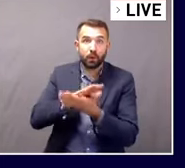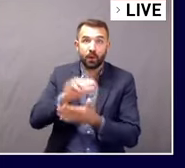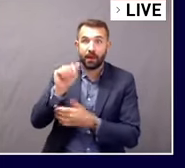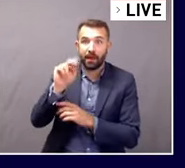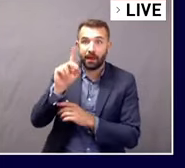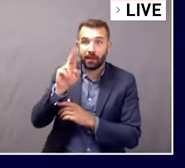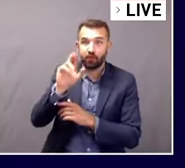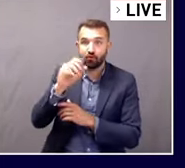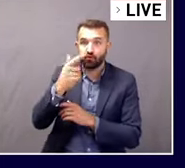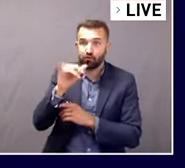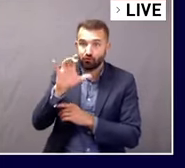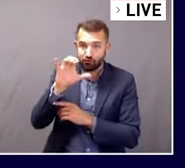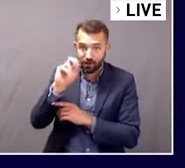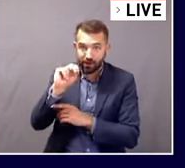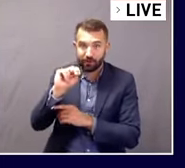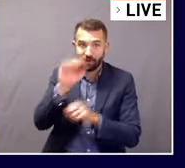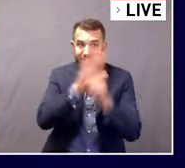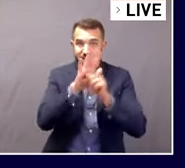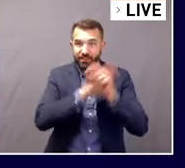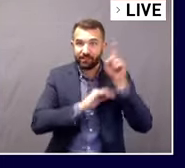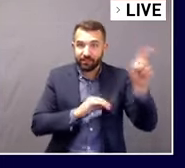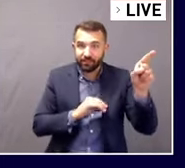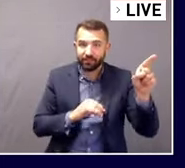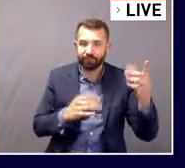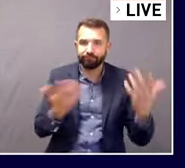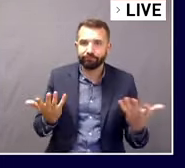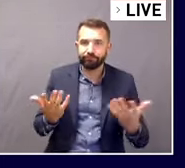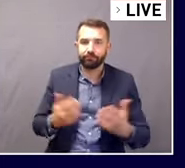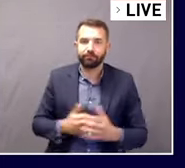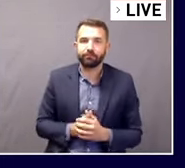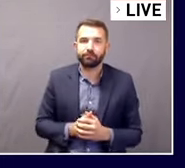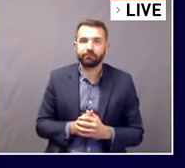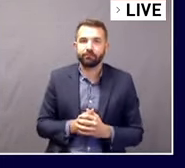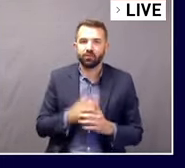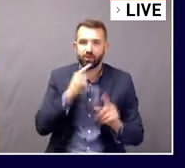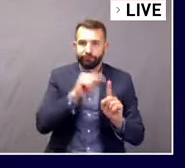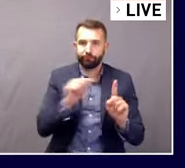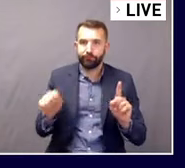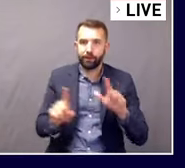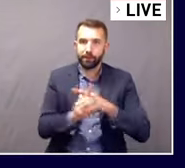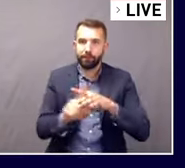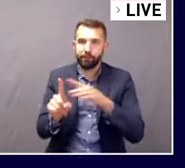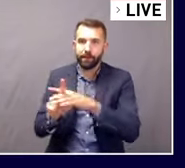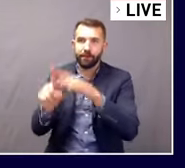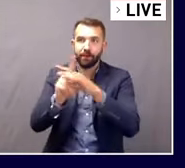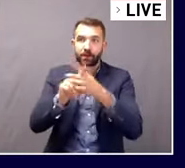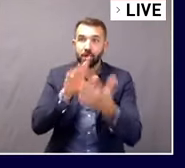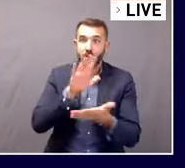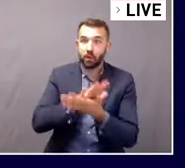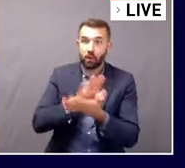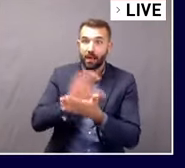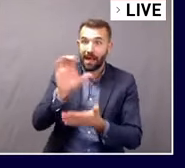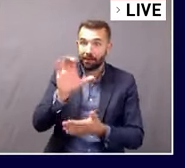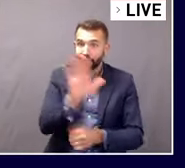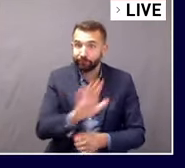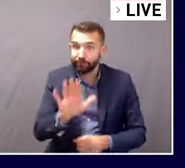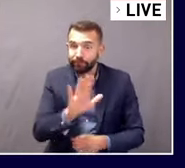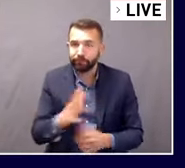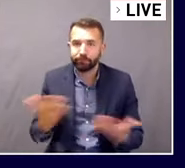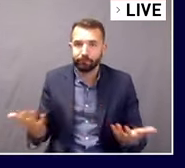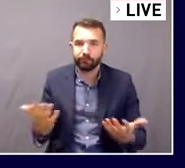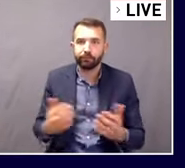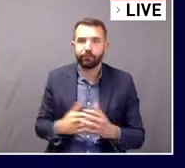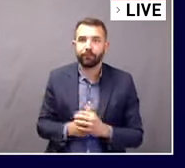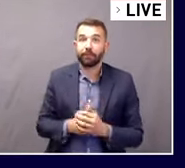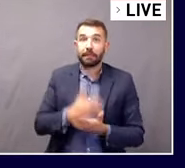County. Across the state, even in areas where there had previously not been cases, let alone